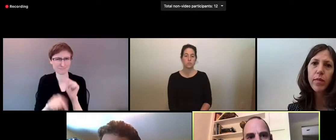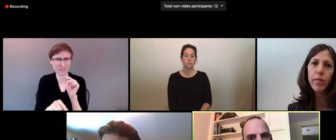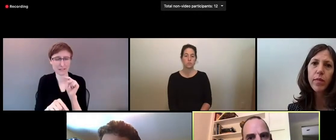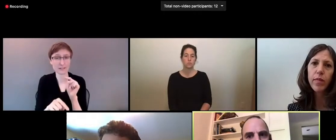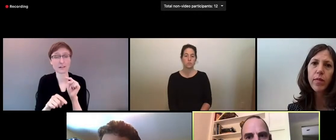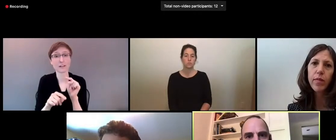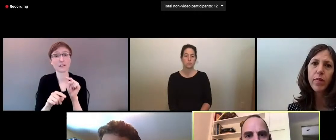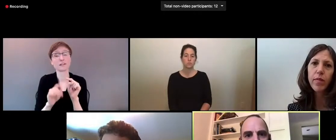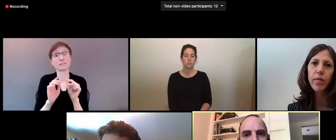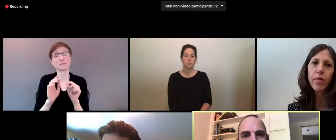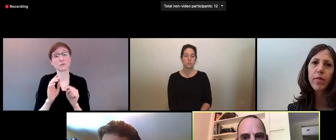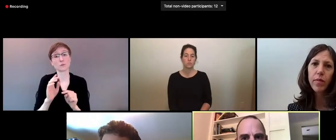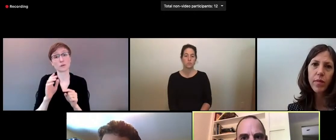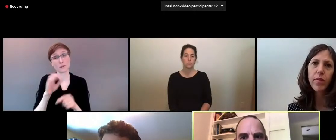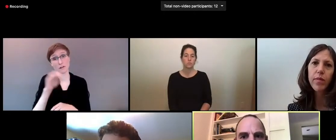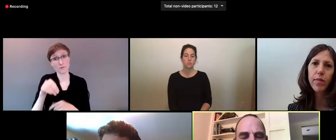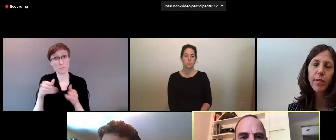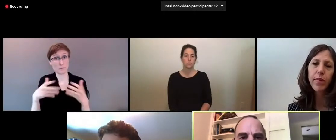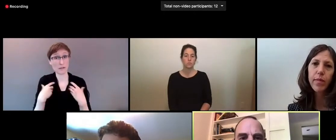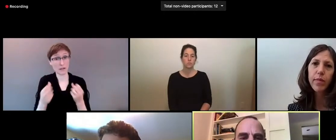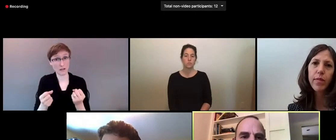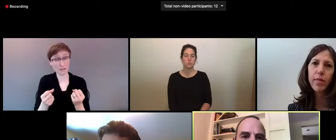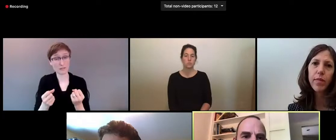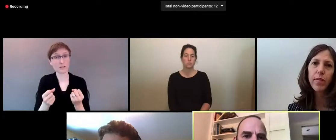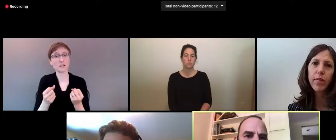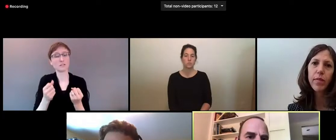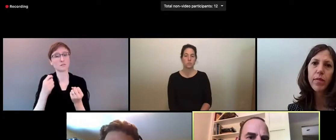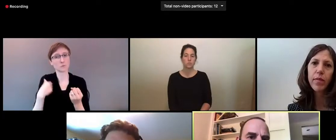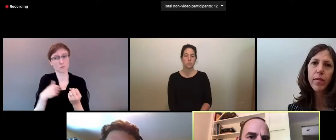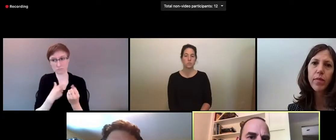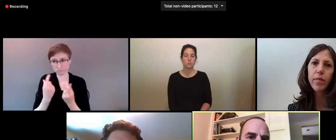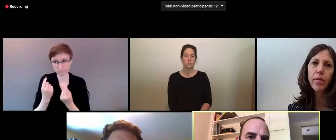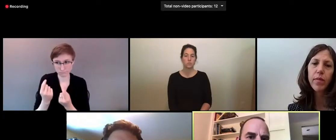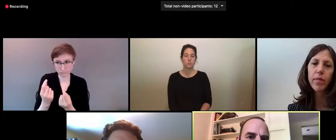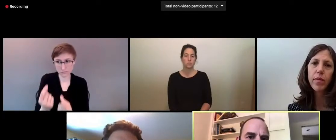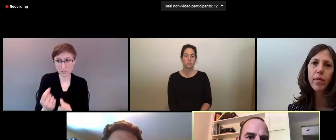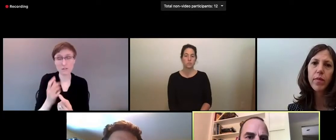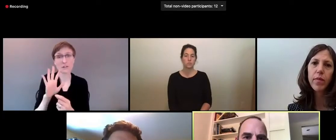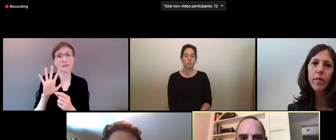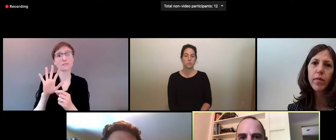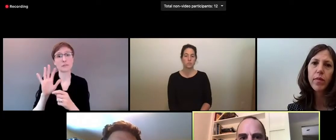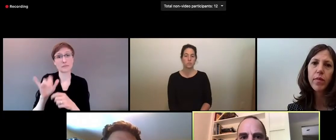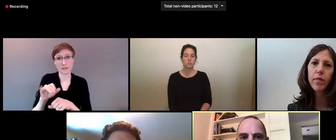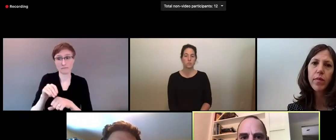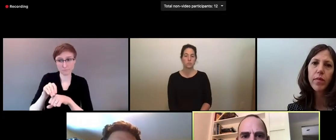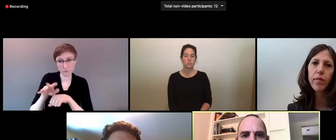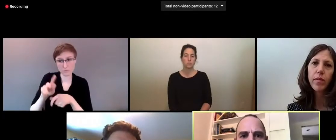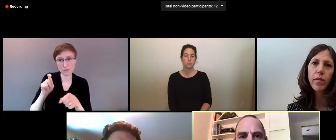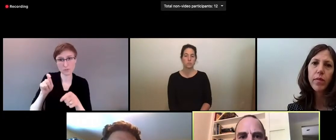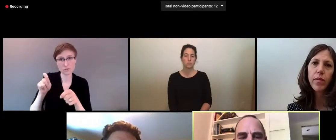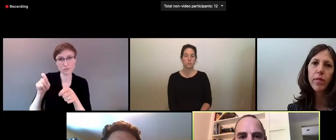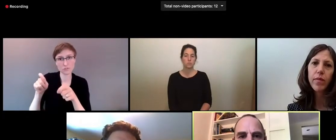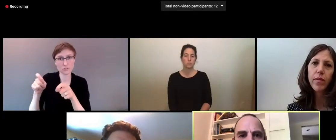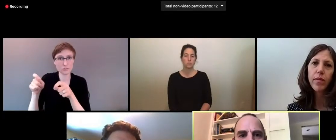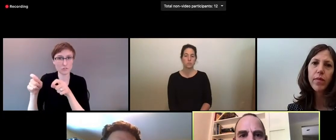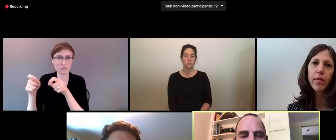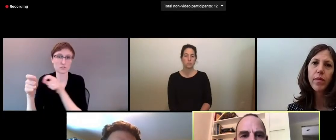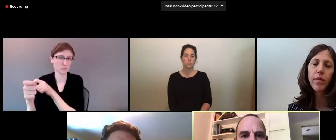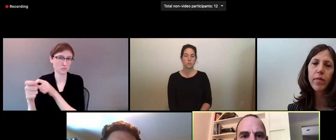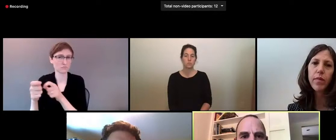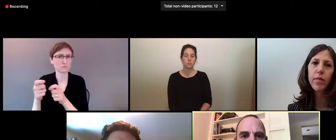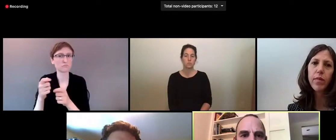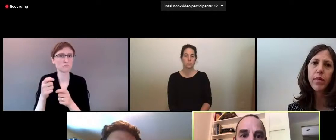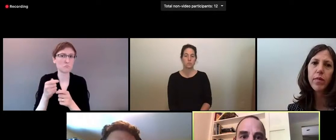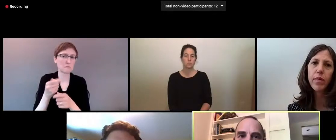hospitals takes a few weeks. So what that means to me, and I think I can speak on behalf of the hospital as well,